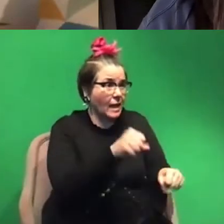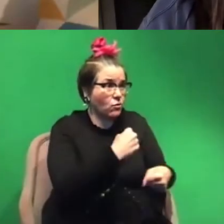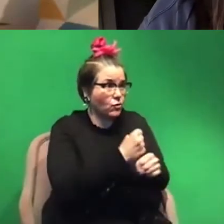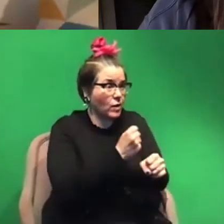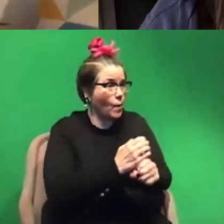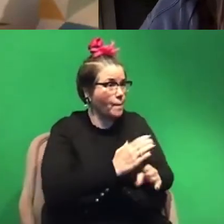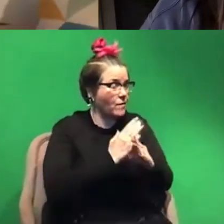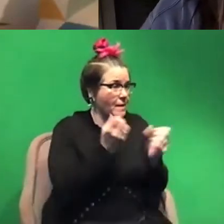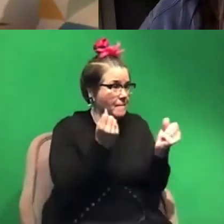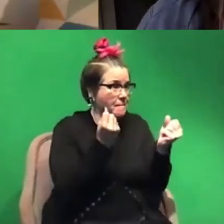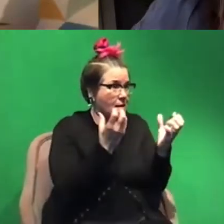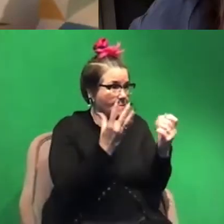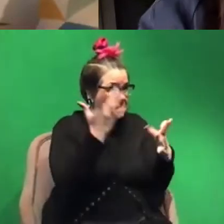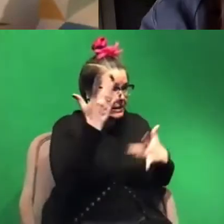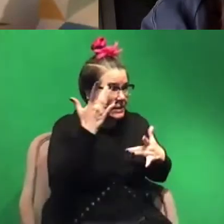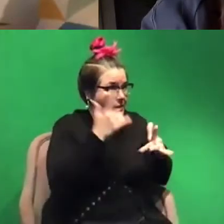multiple illnesses at a time?